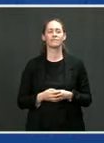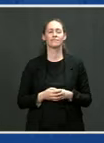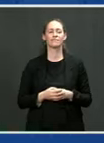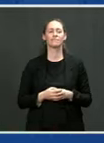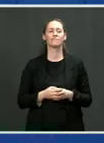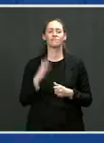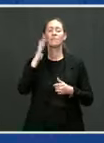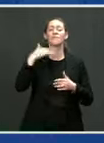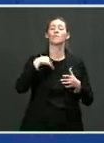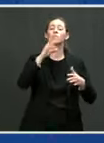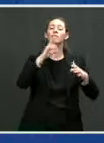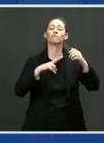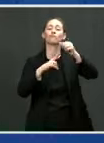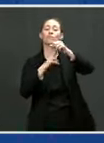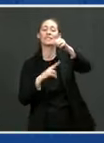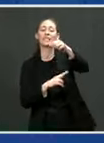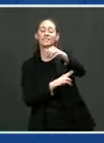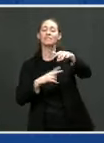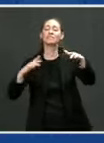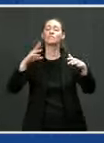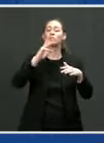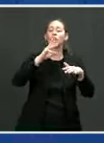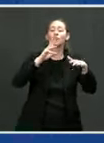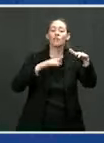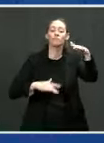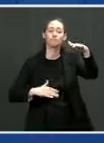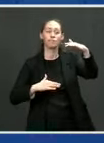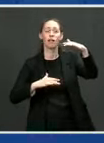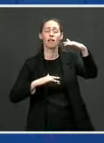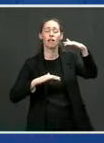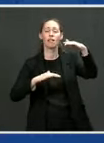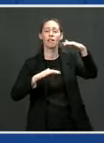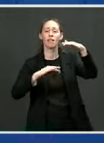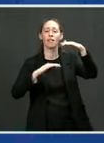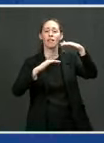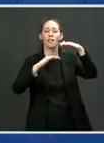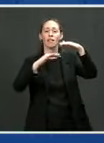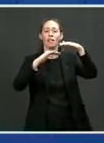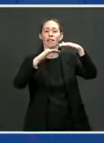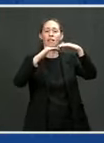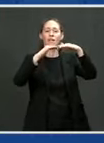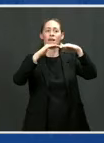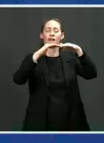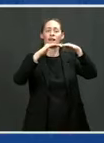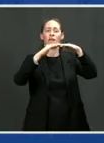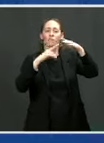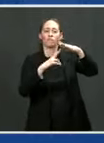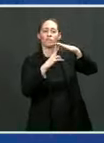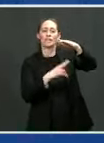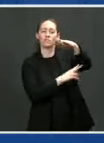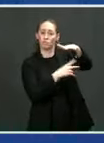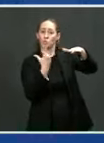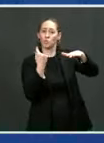troubled water. I will